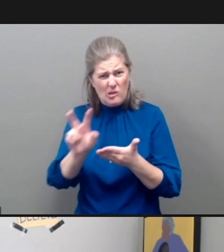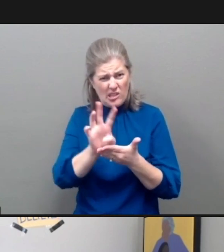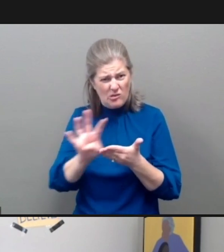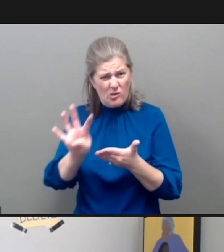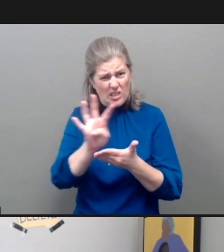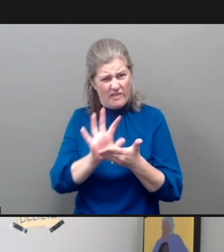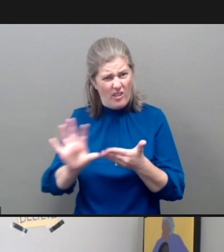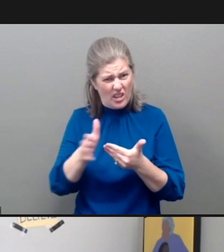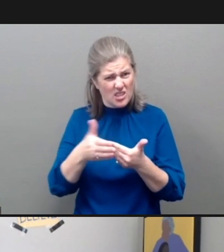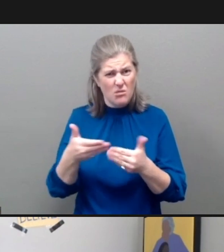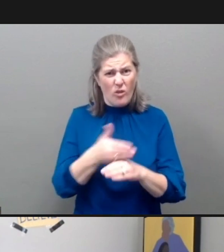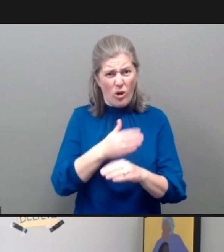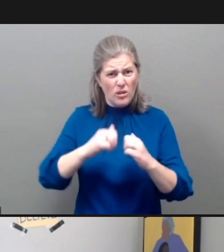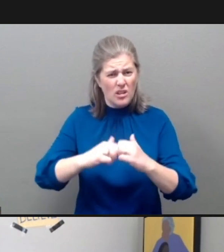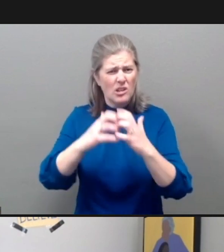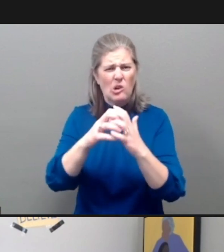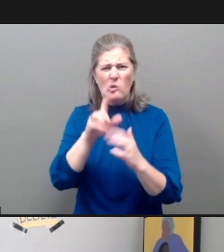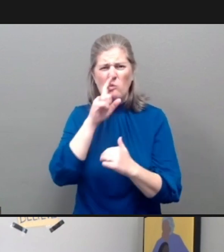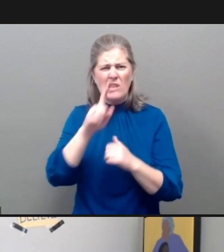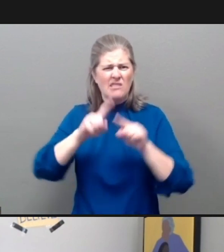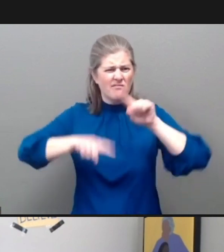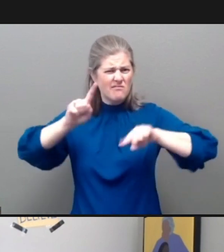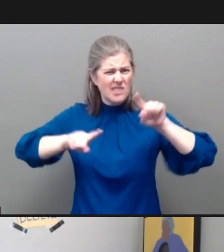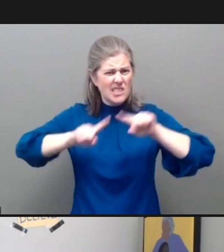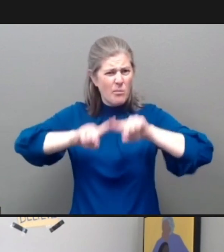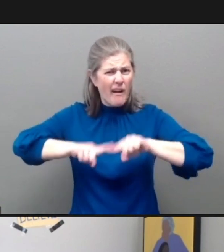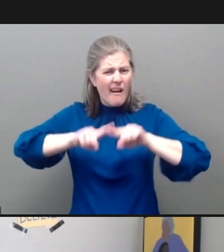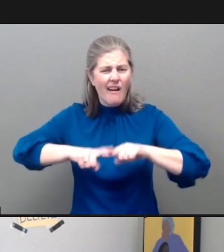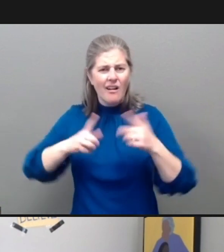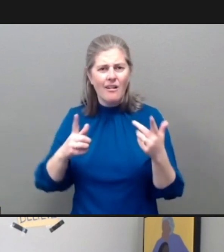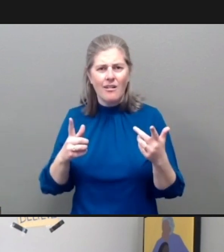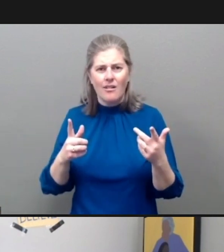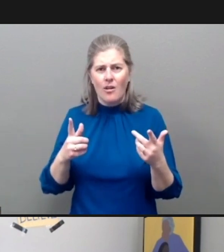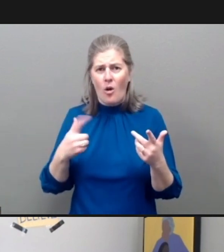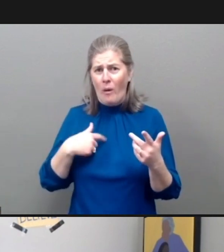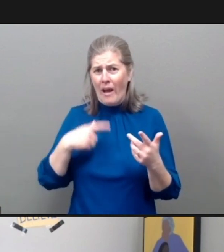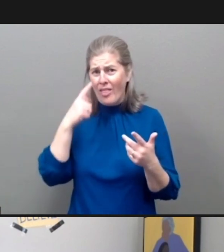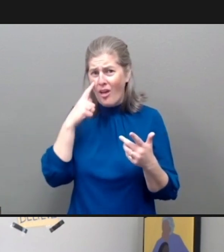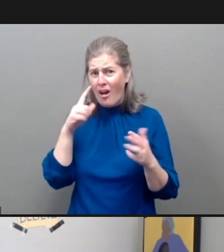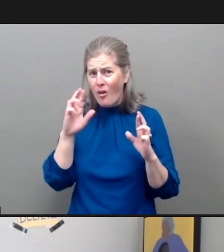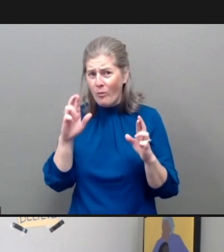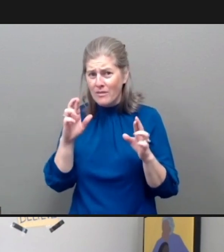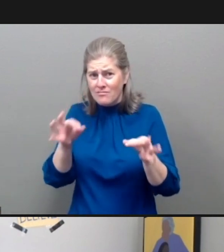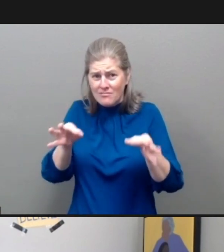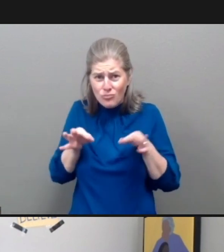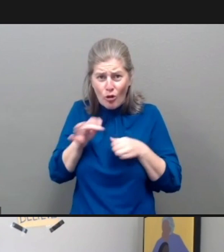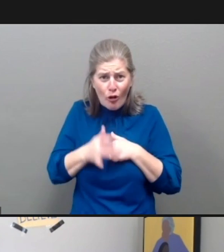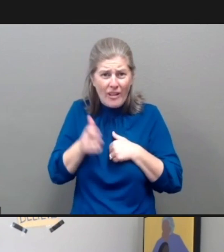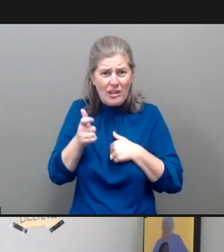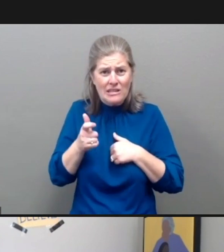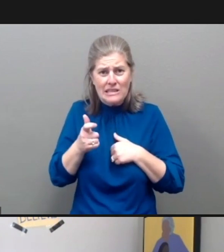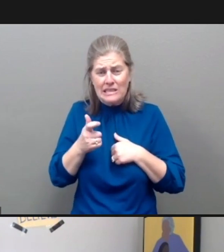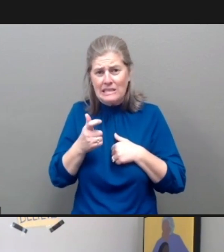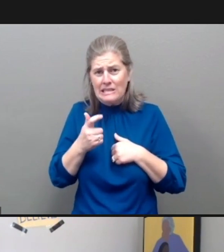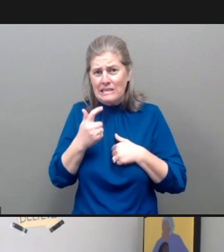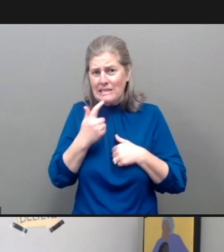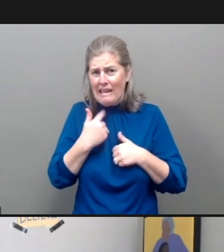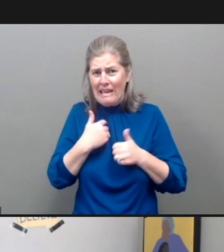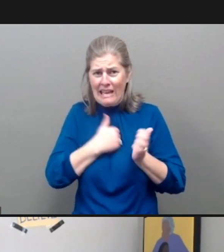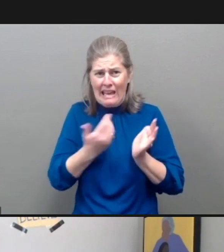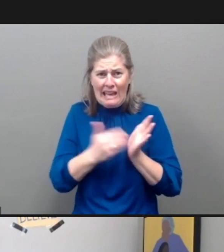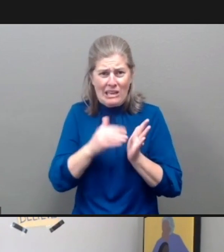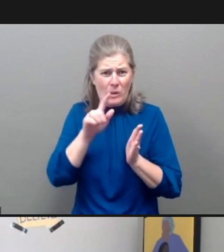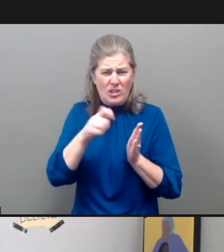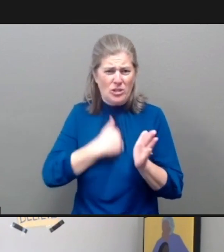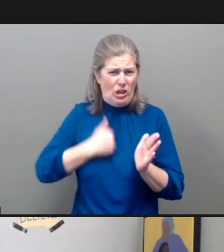really in play, or is it really just going to be, I think we were talking maybe a little bit about this earlier, so forgive me if this is kind of a repeat question to some